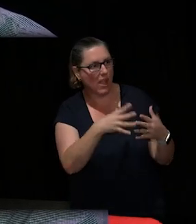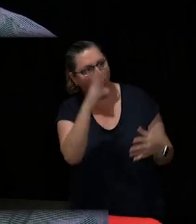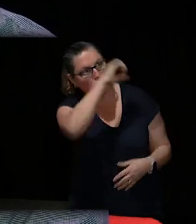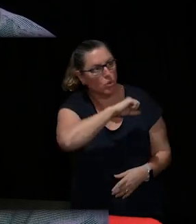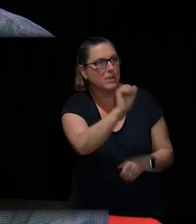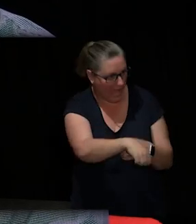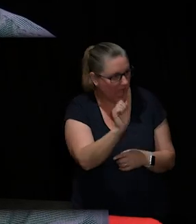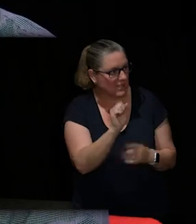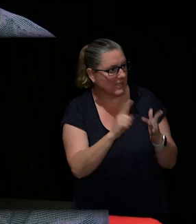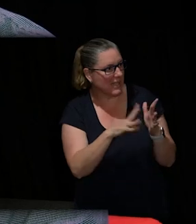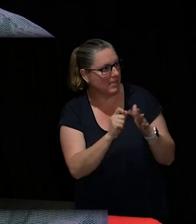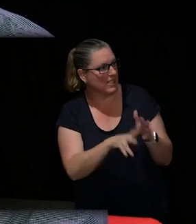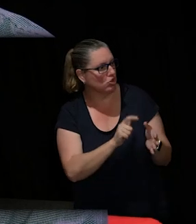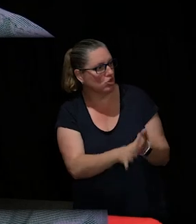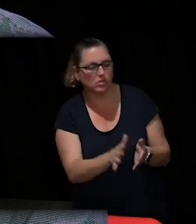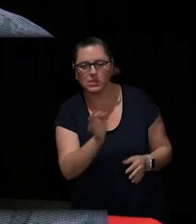their laurels thinking, oh,